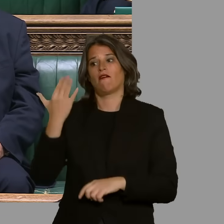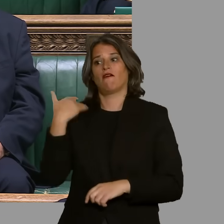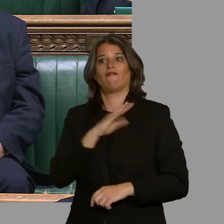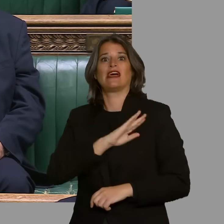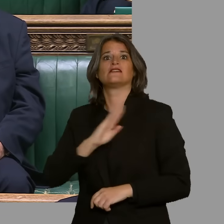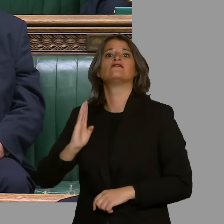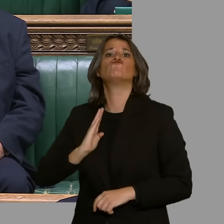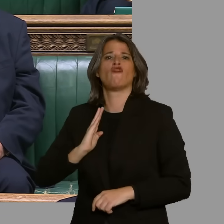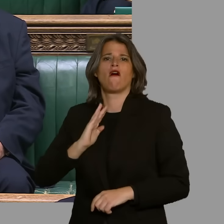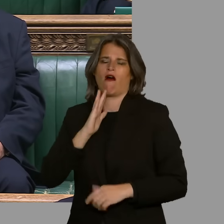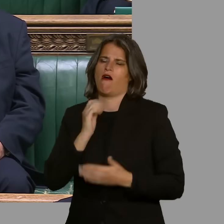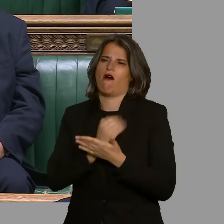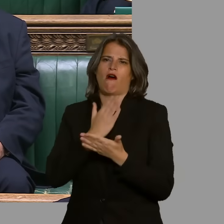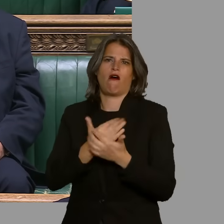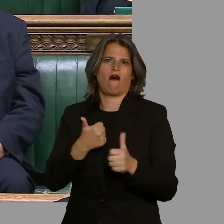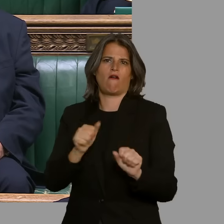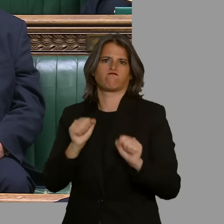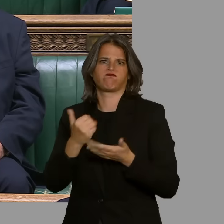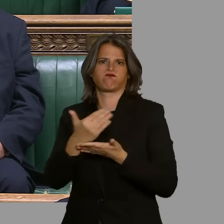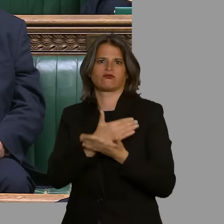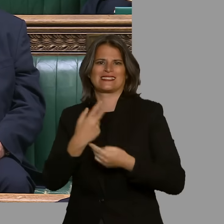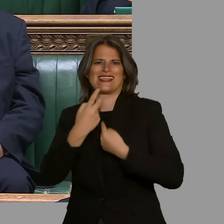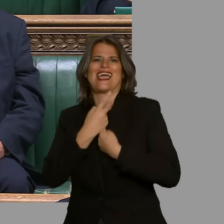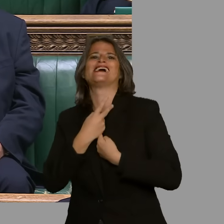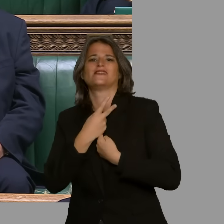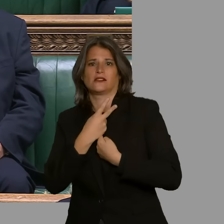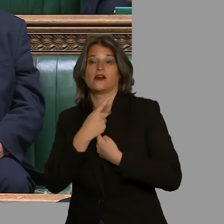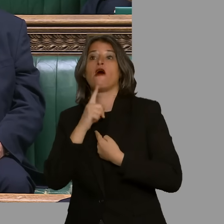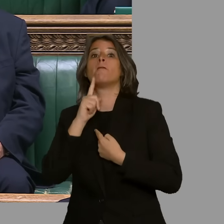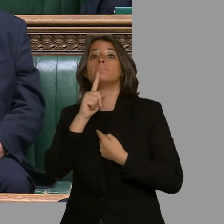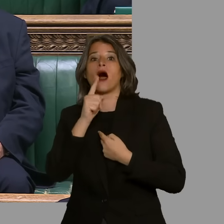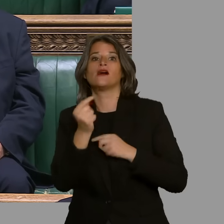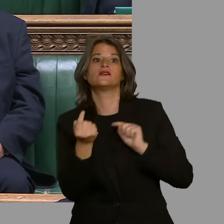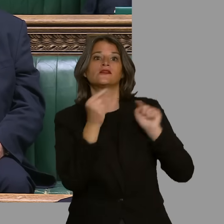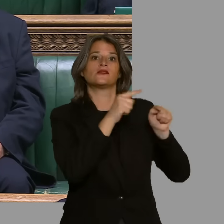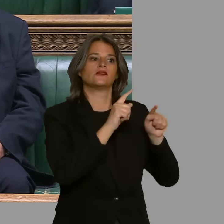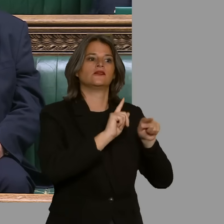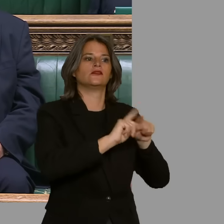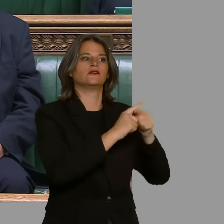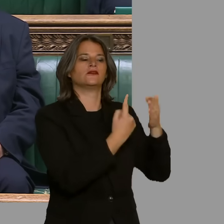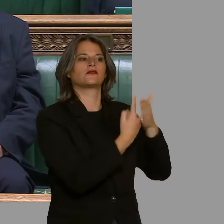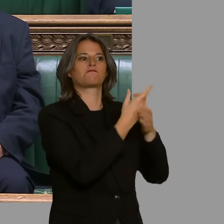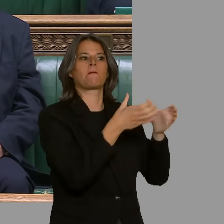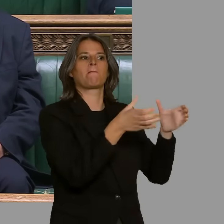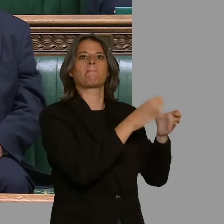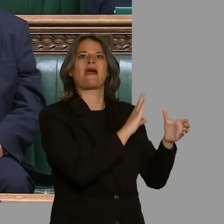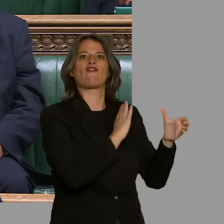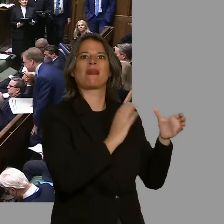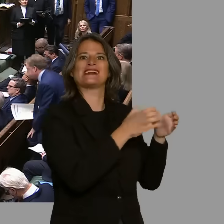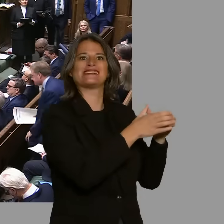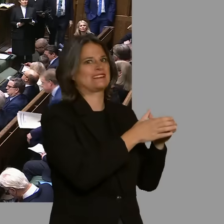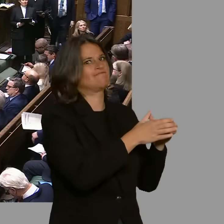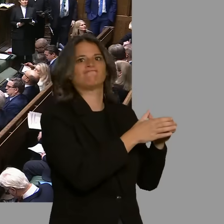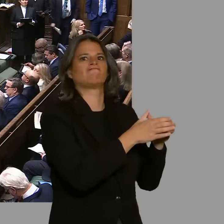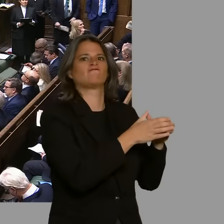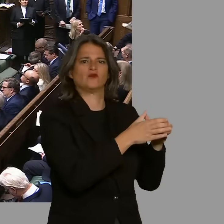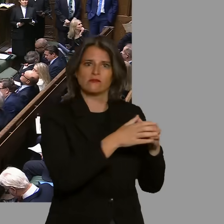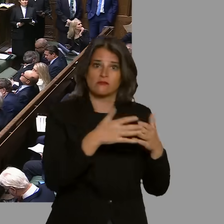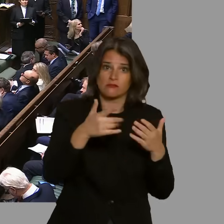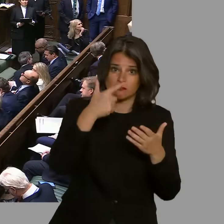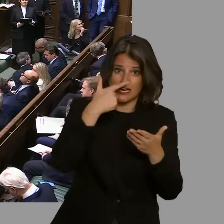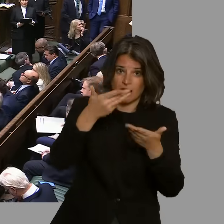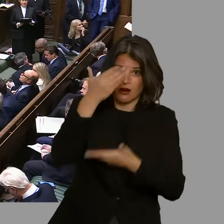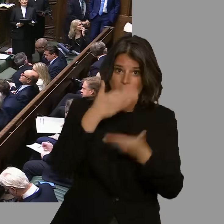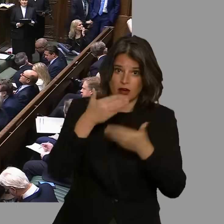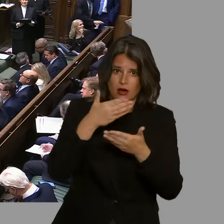apply solely to veterans, or is it not the case that they will also extend to paramilitaries? Well, I'll give